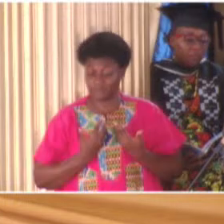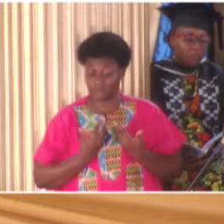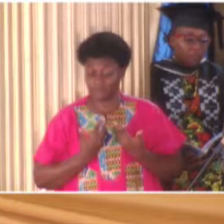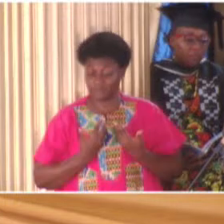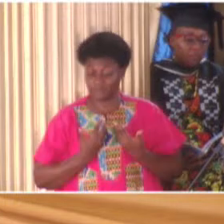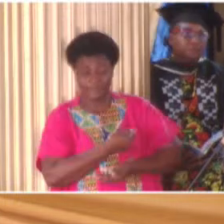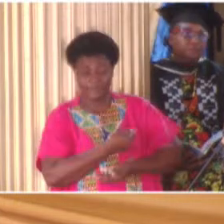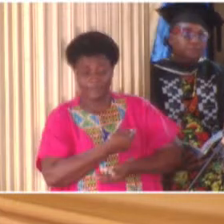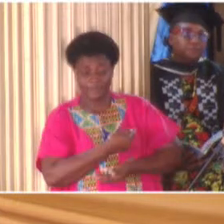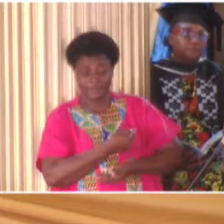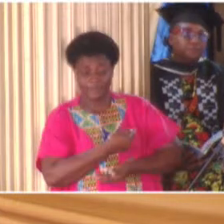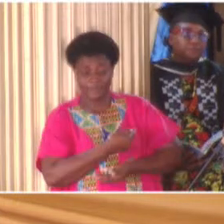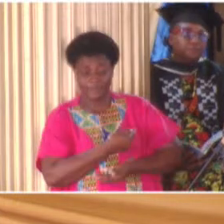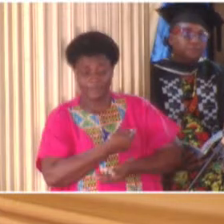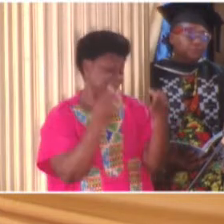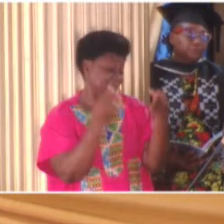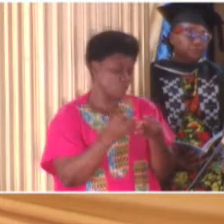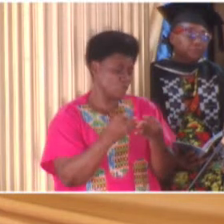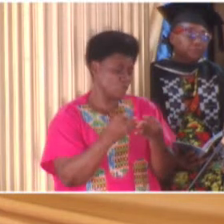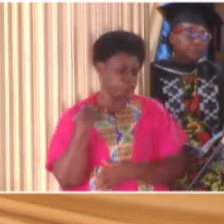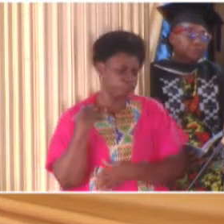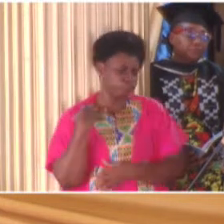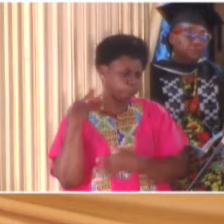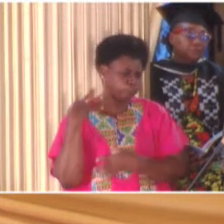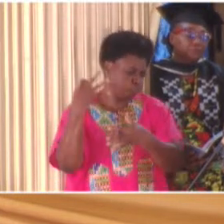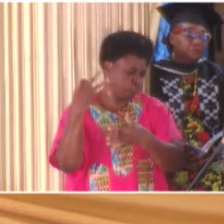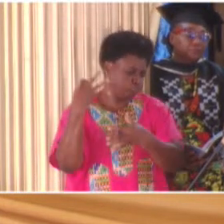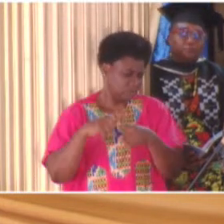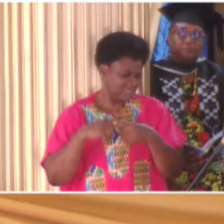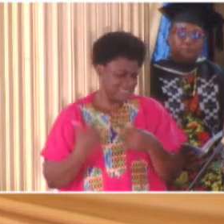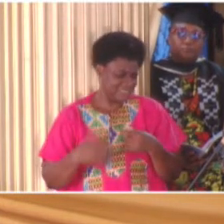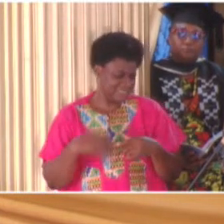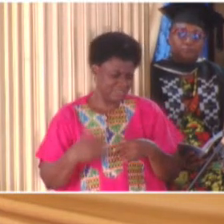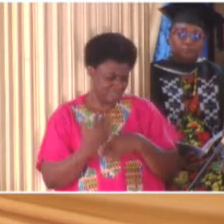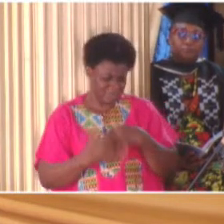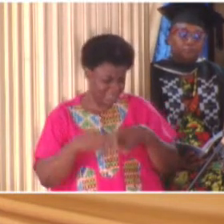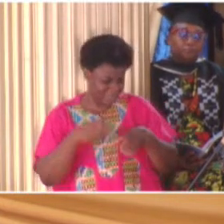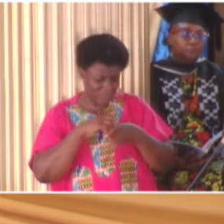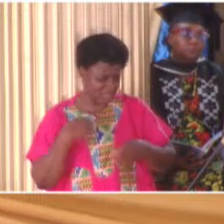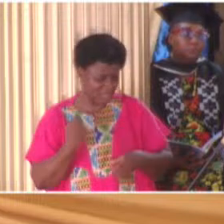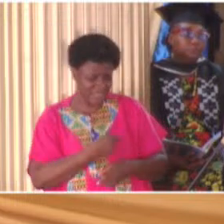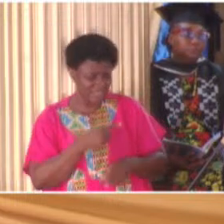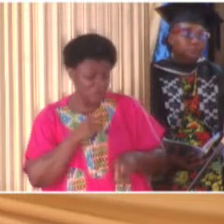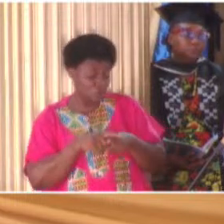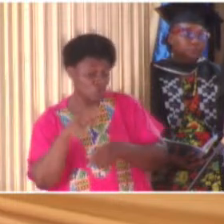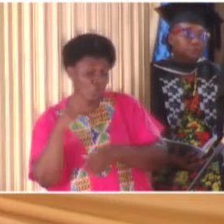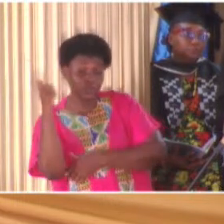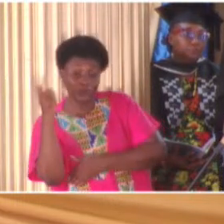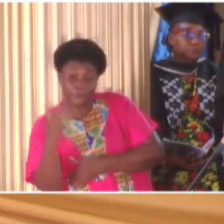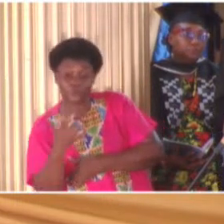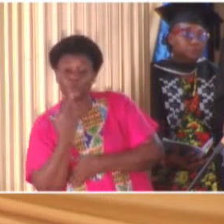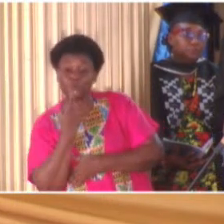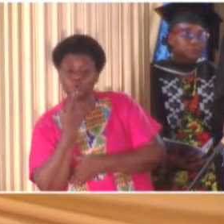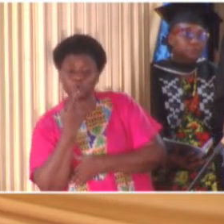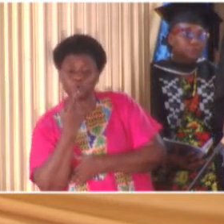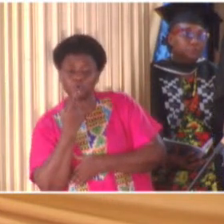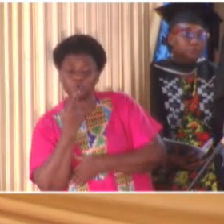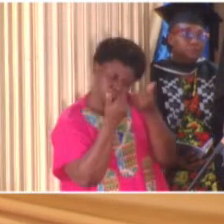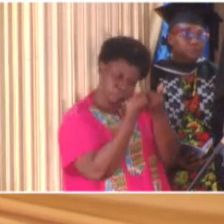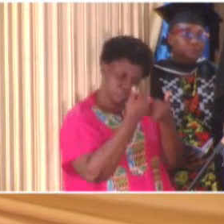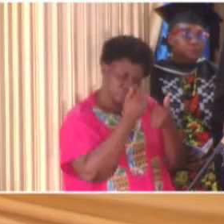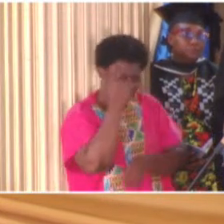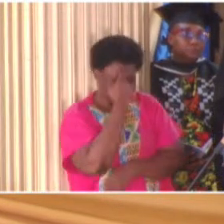To our families who sacrificed and believed in us when times were tough, to our lecturers who challenged us to